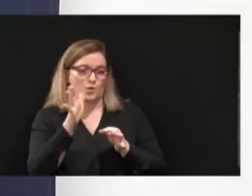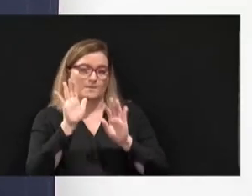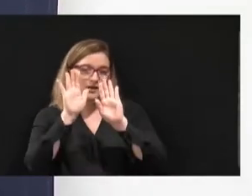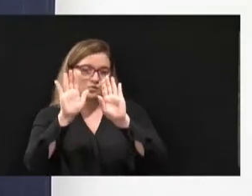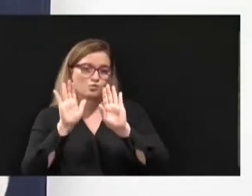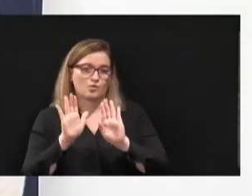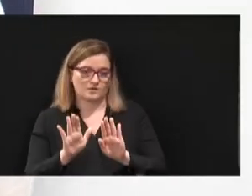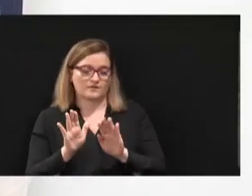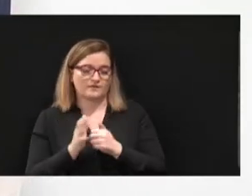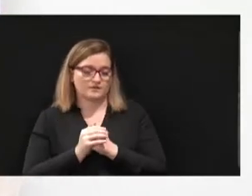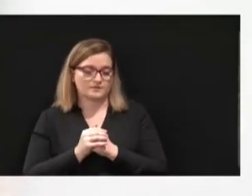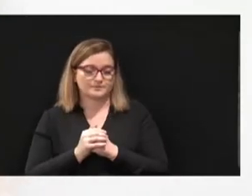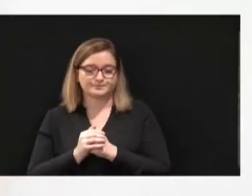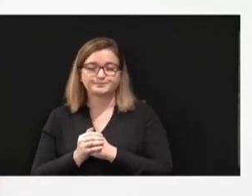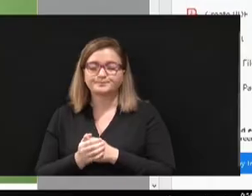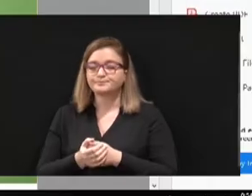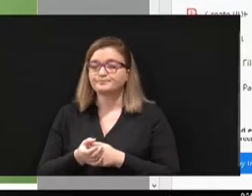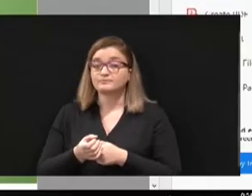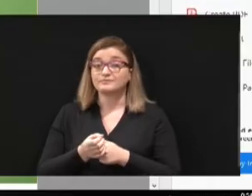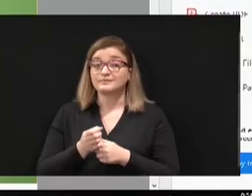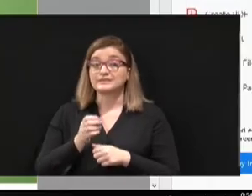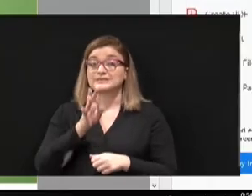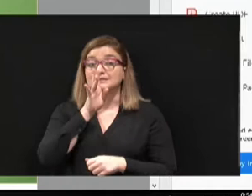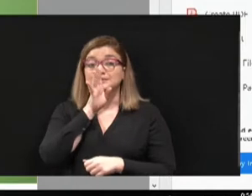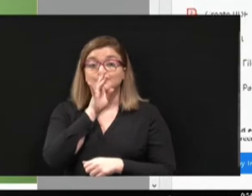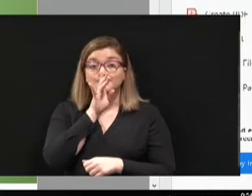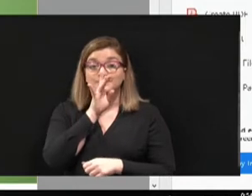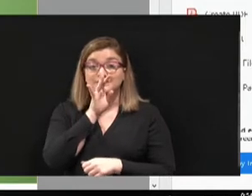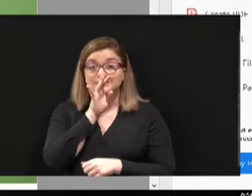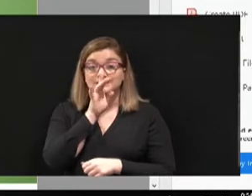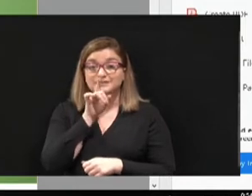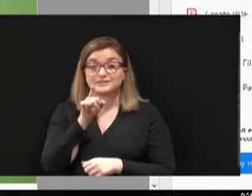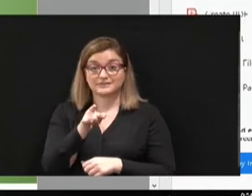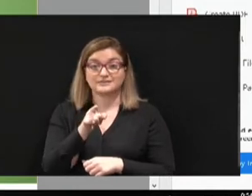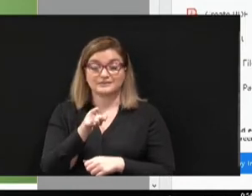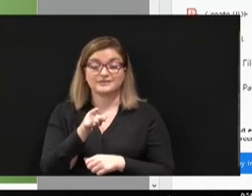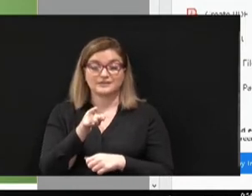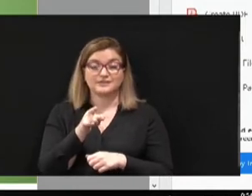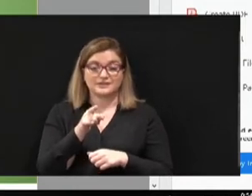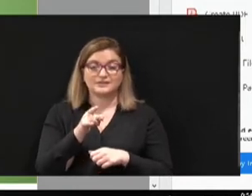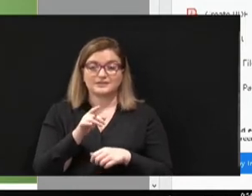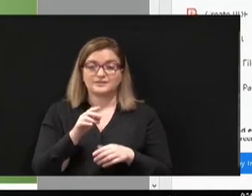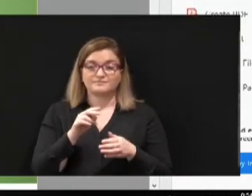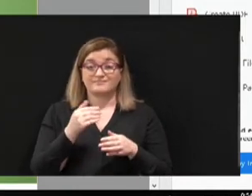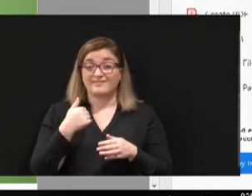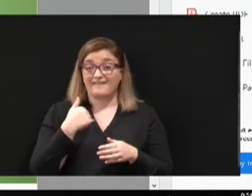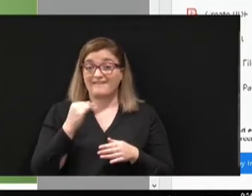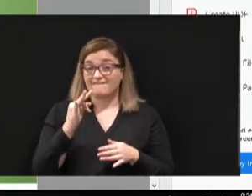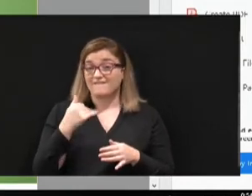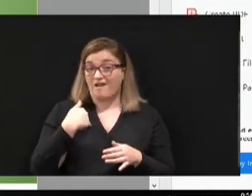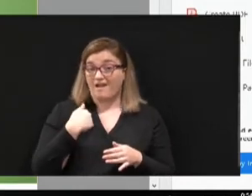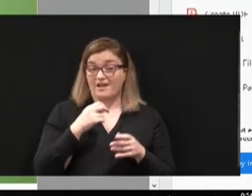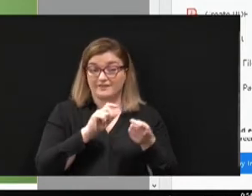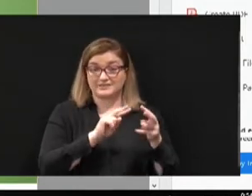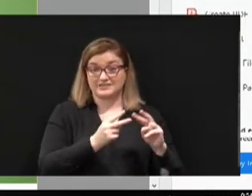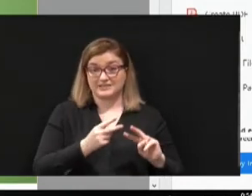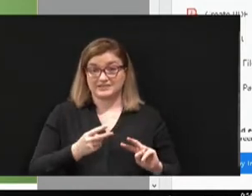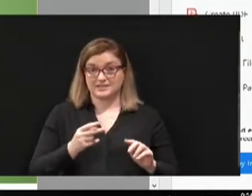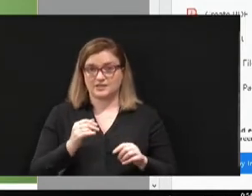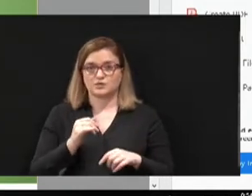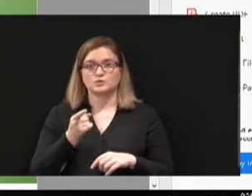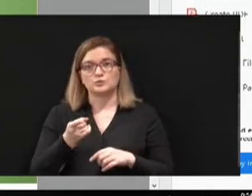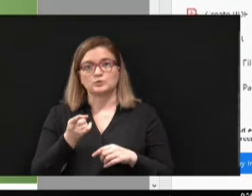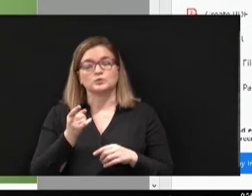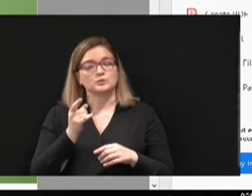Expressive language speaking. Very often children with dyslexia will jumble things up. My niece is in her